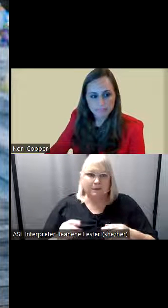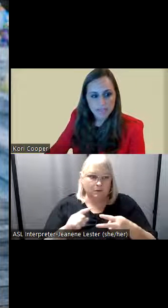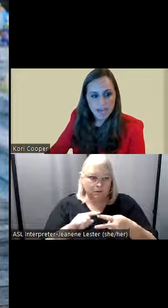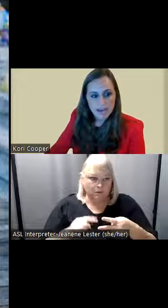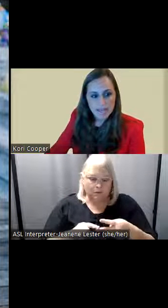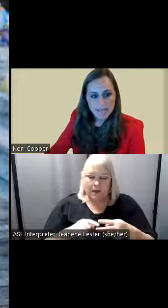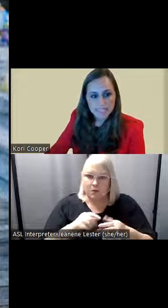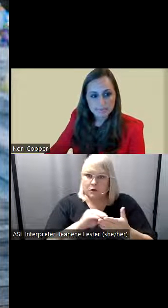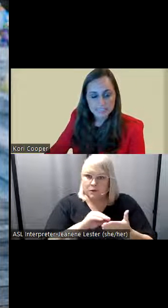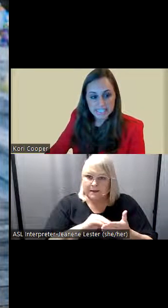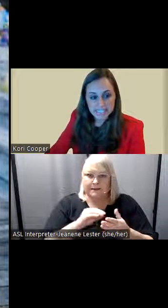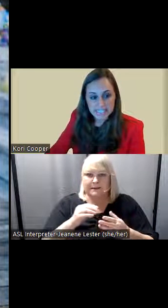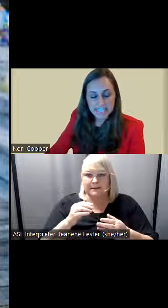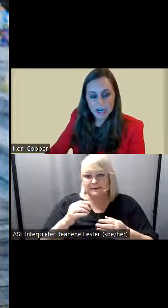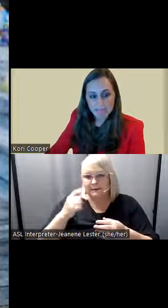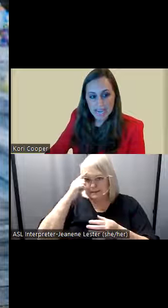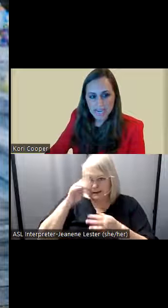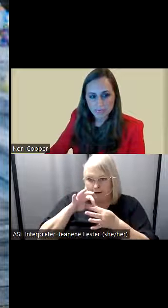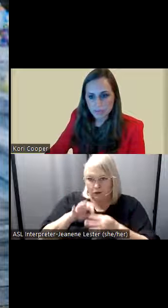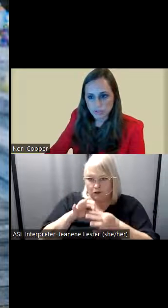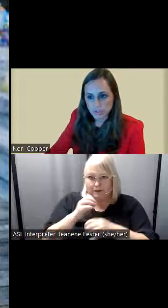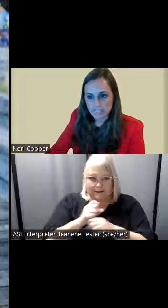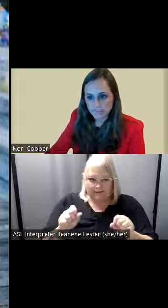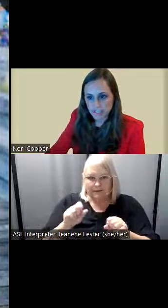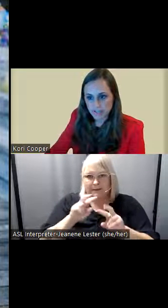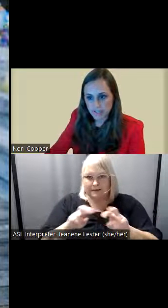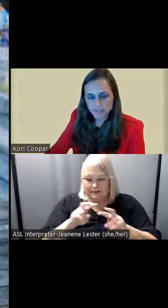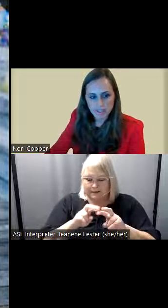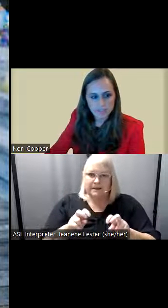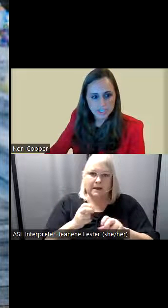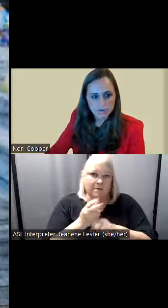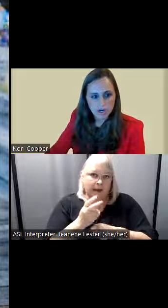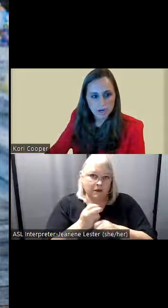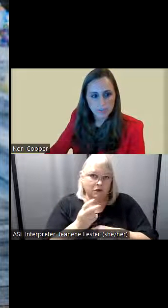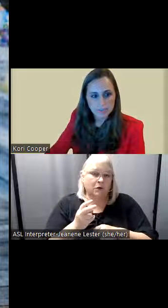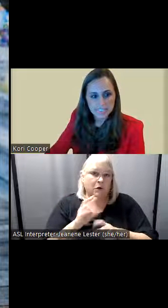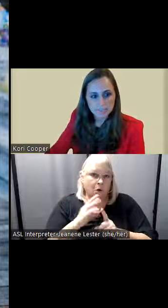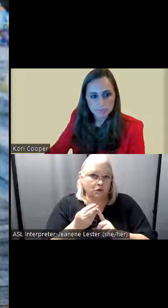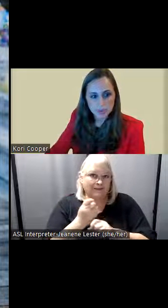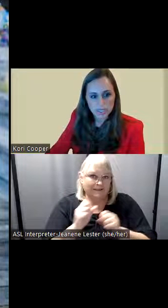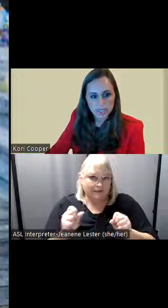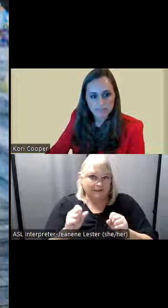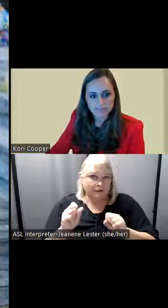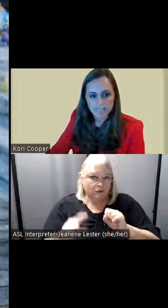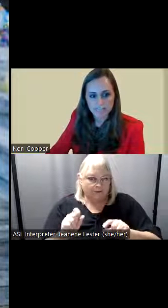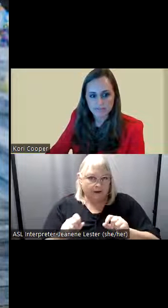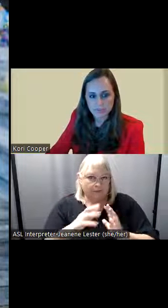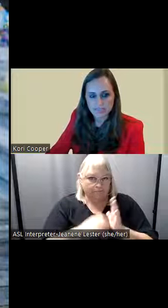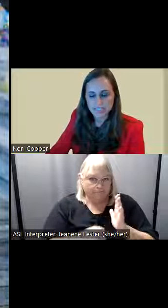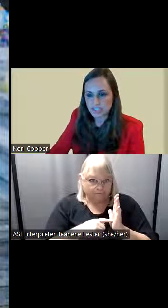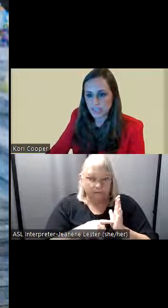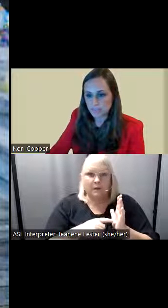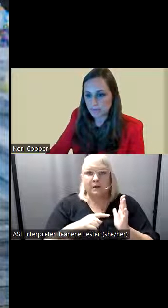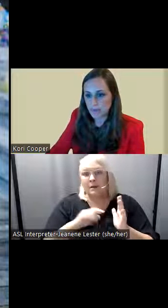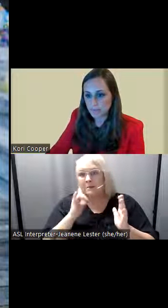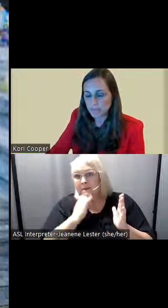safety, and it's assessed in our biannual culture of safety survey. And the 2 are when a mistake is reported, it feels like the focus